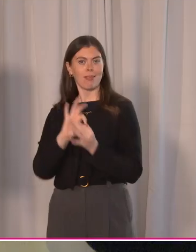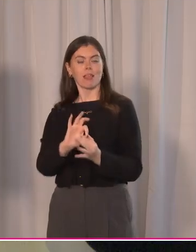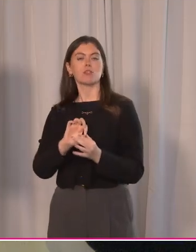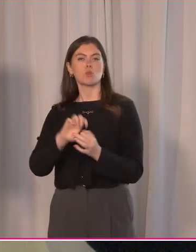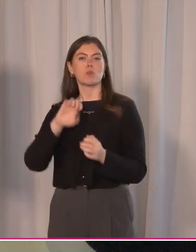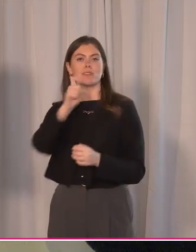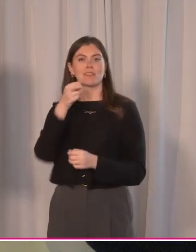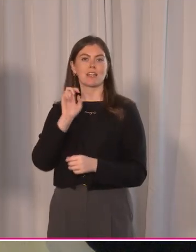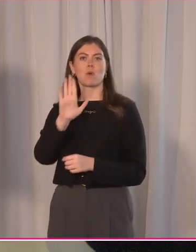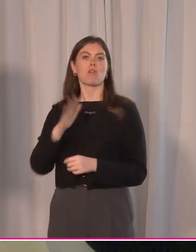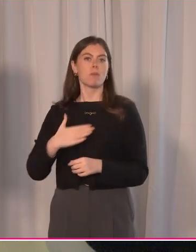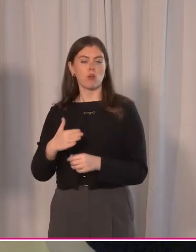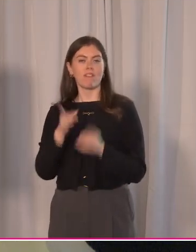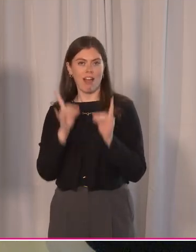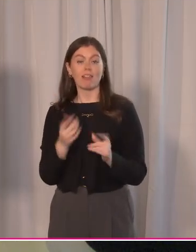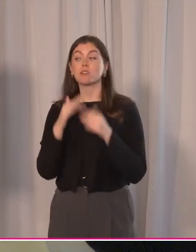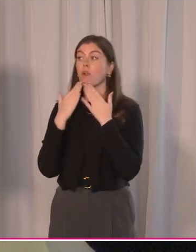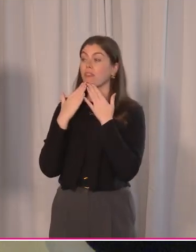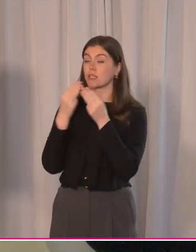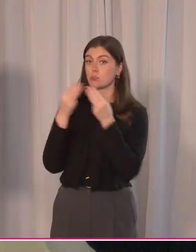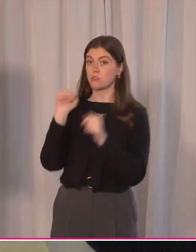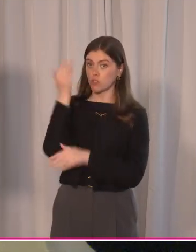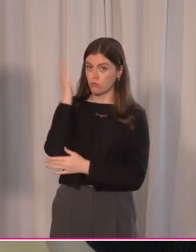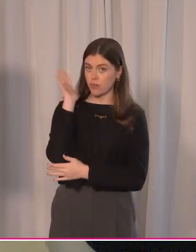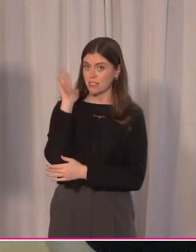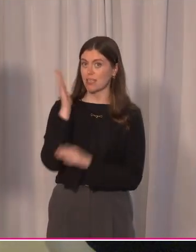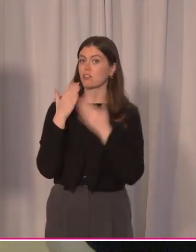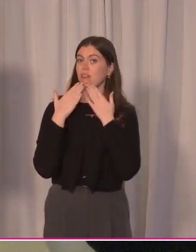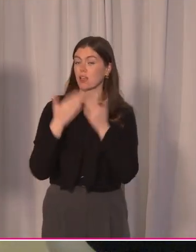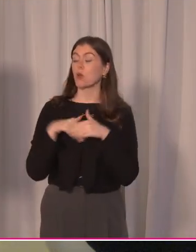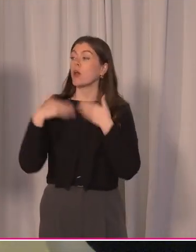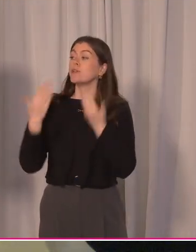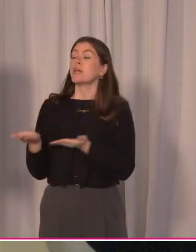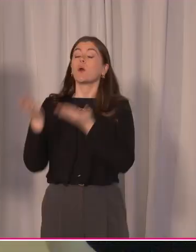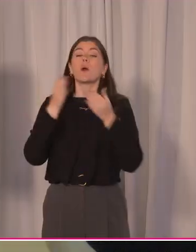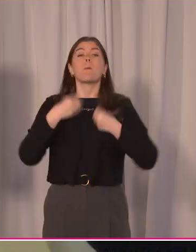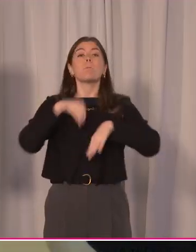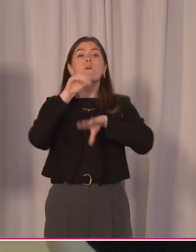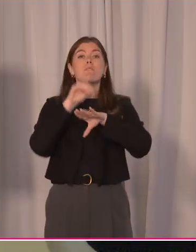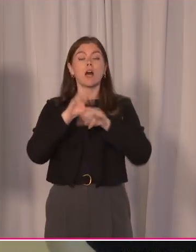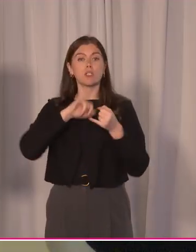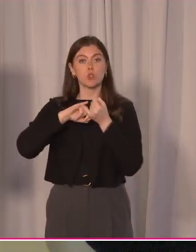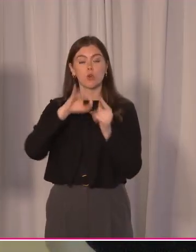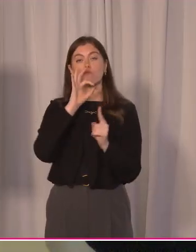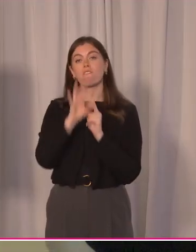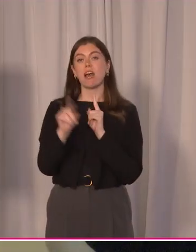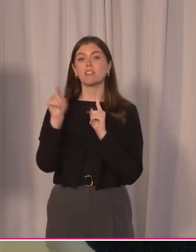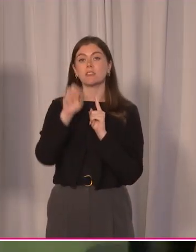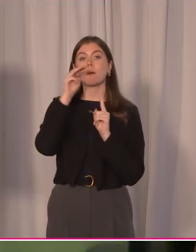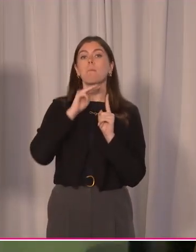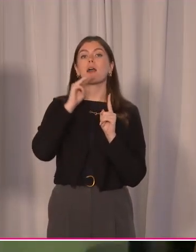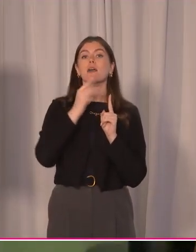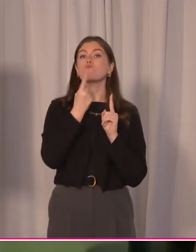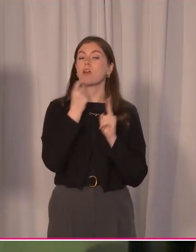reproductive health. So thank you so much for your presentation. I'd like to now move on to Professor Michael